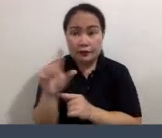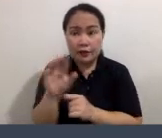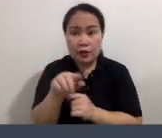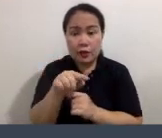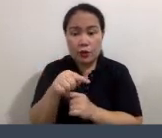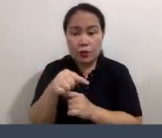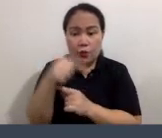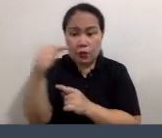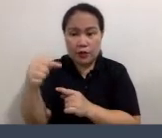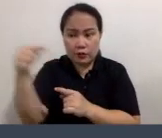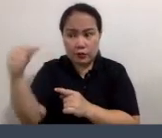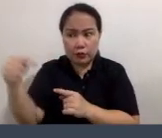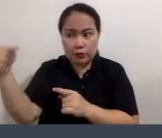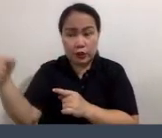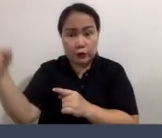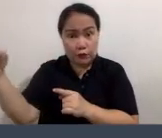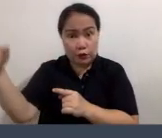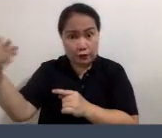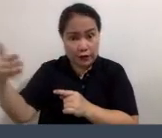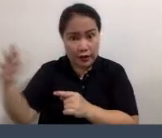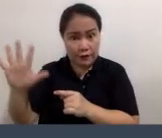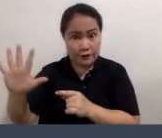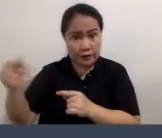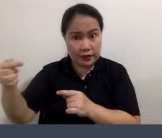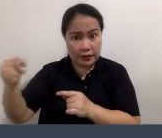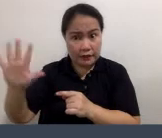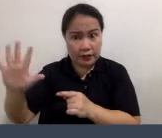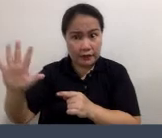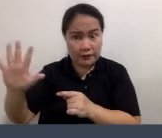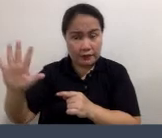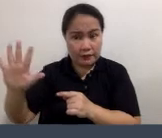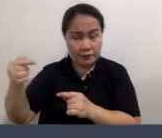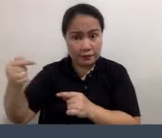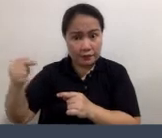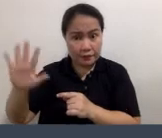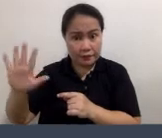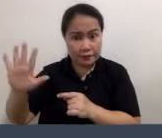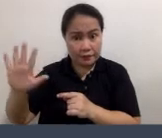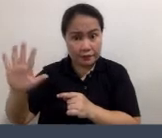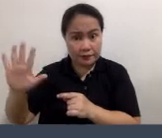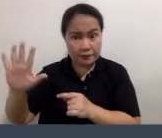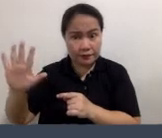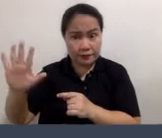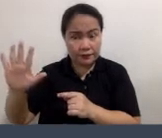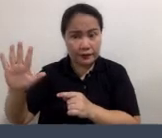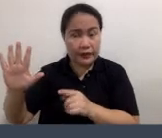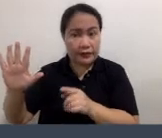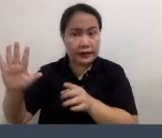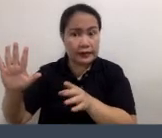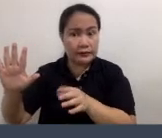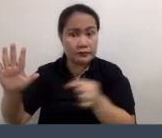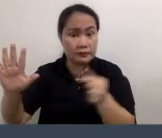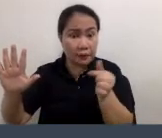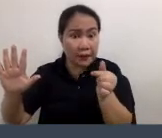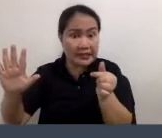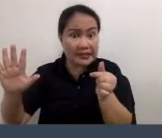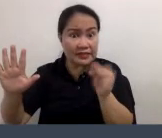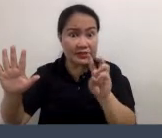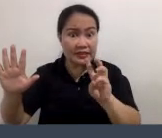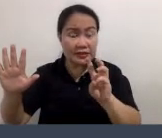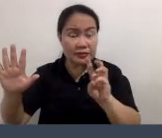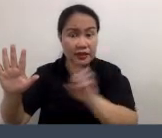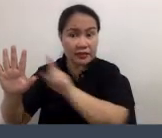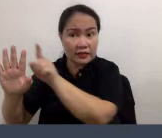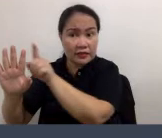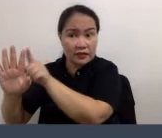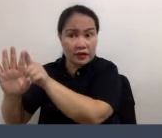So, 1, 2, 3, 4, 5. We ended up at negative 5. And then, going back, pabalik tayo